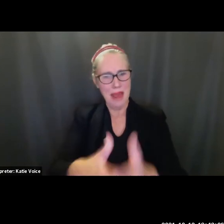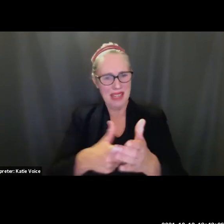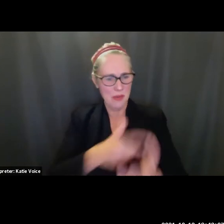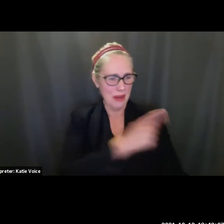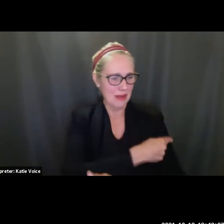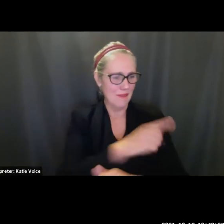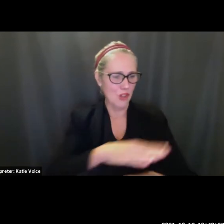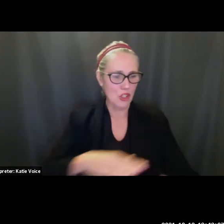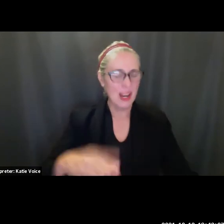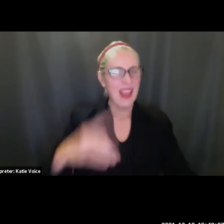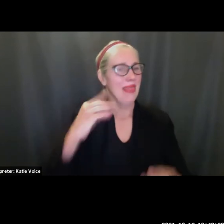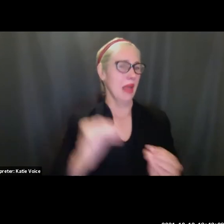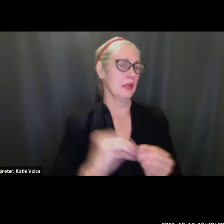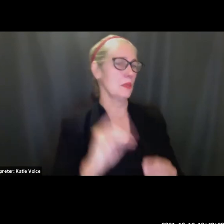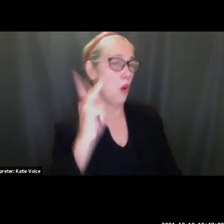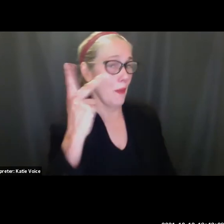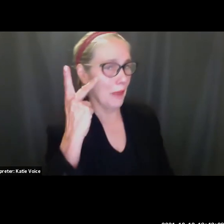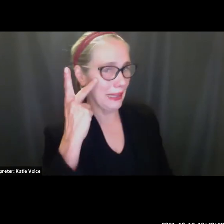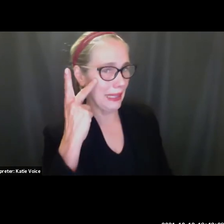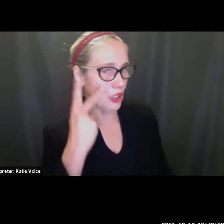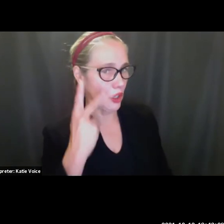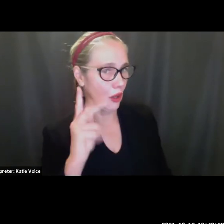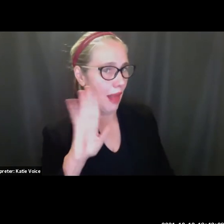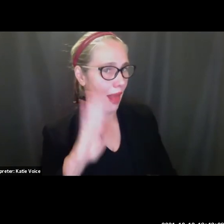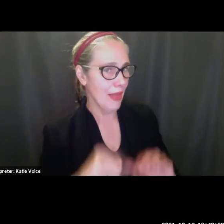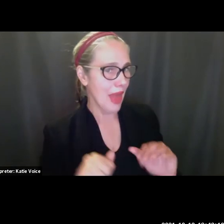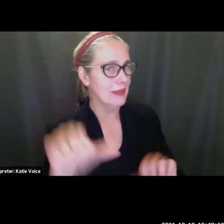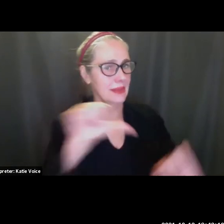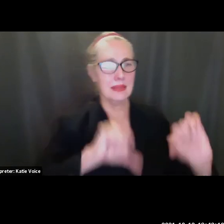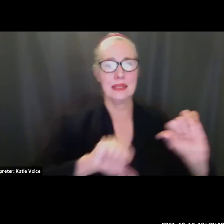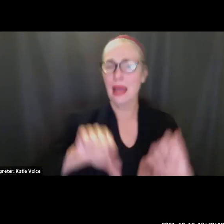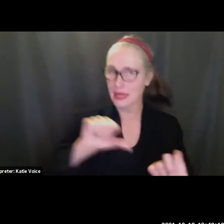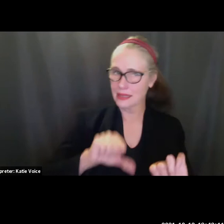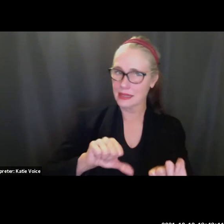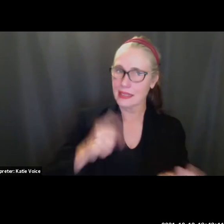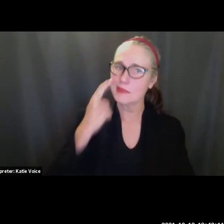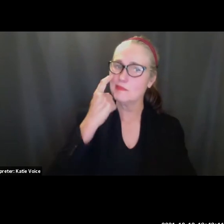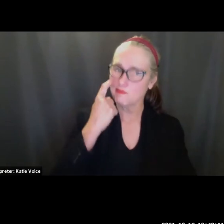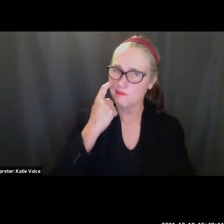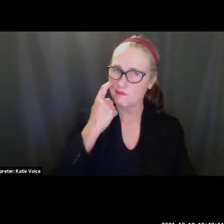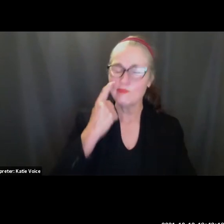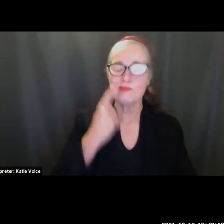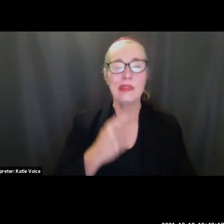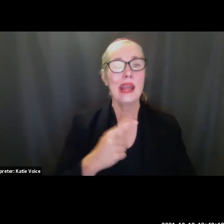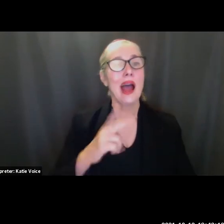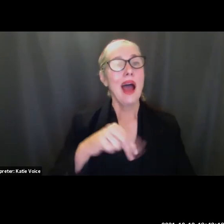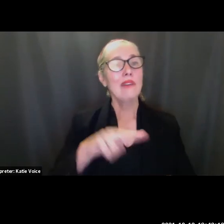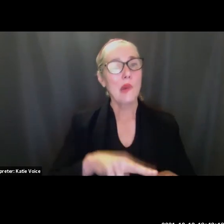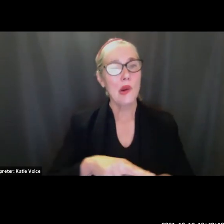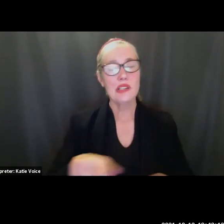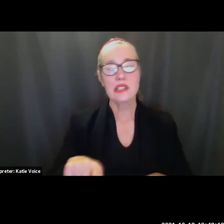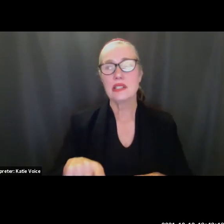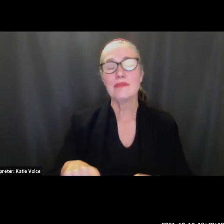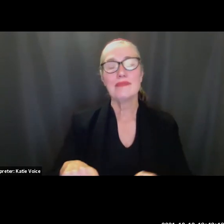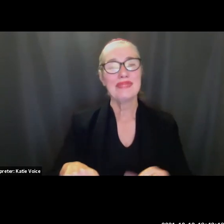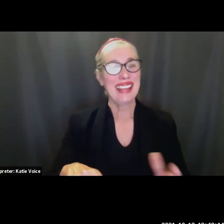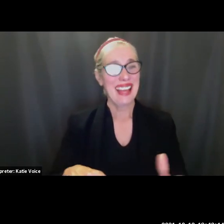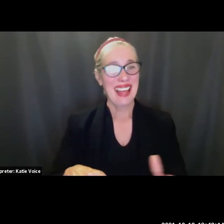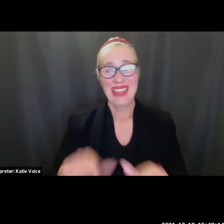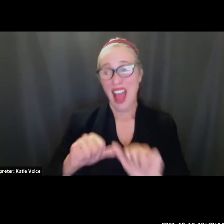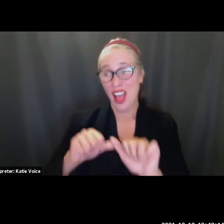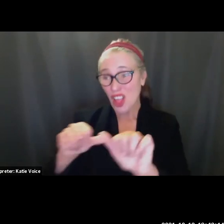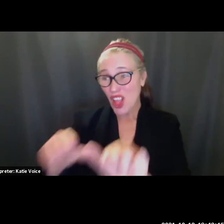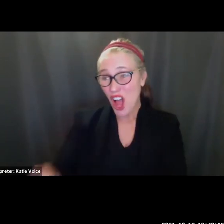more of a political statement than based on scientific data of course long-term side effects for children are a big